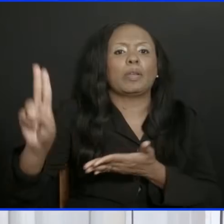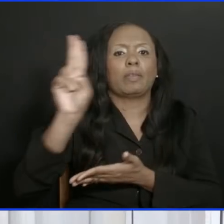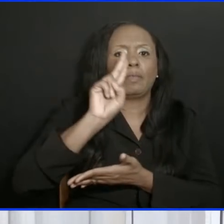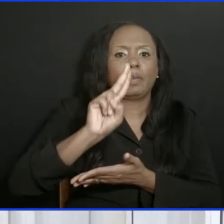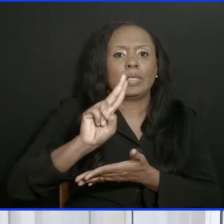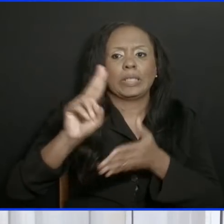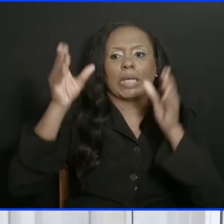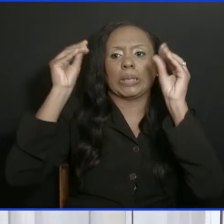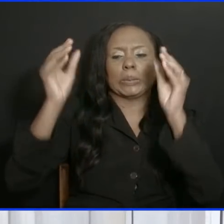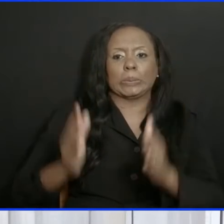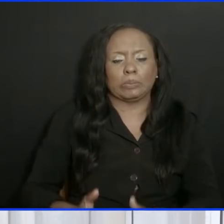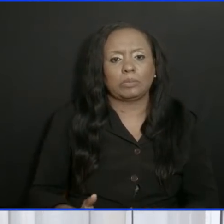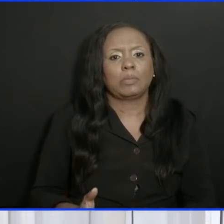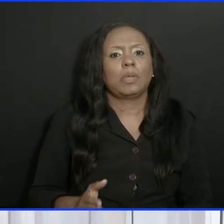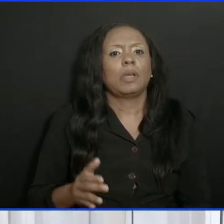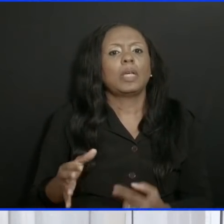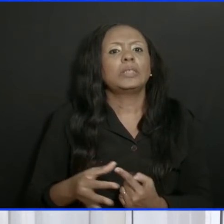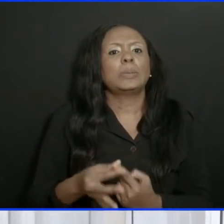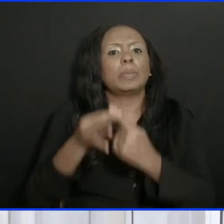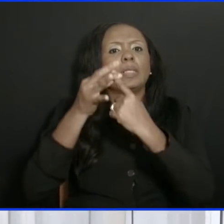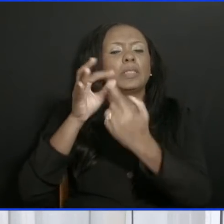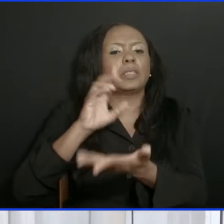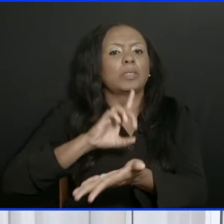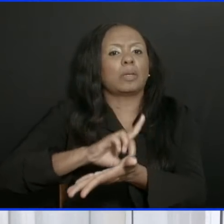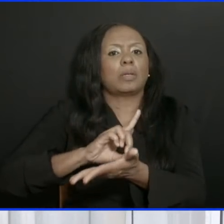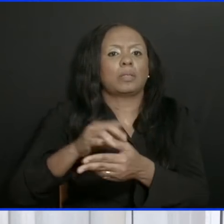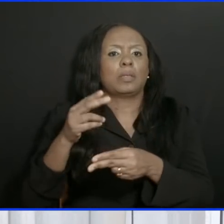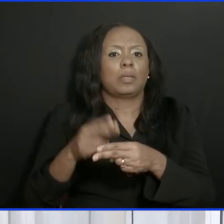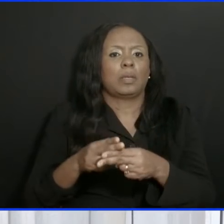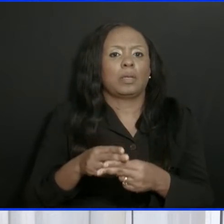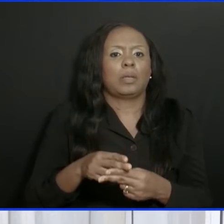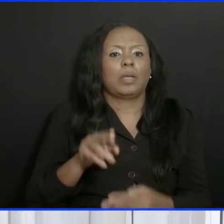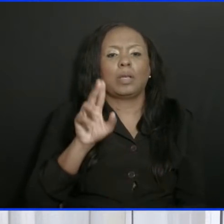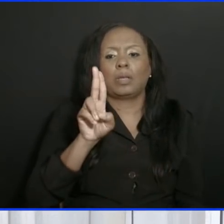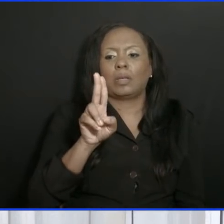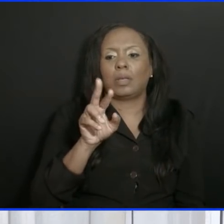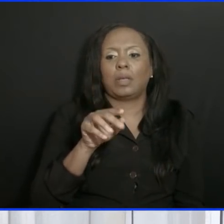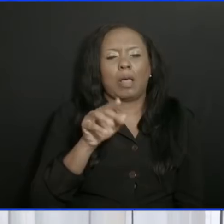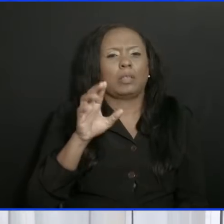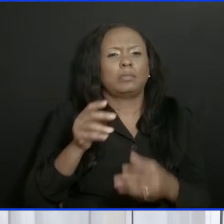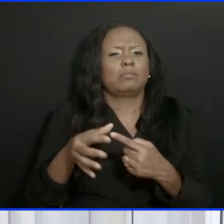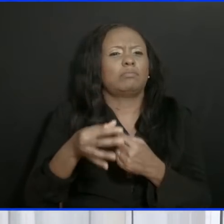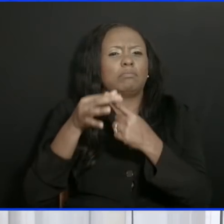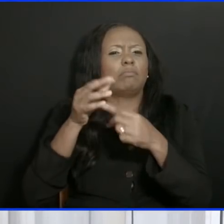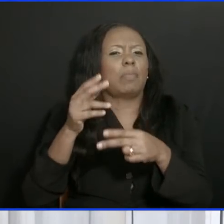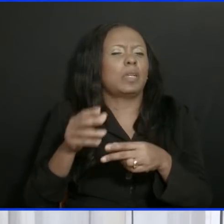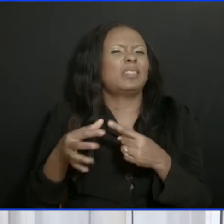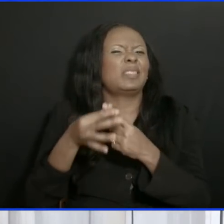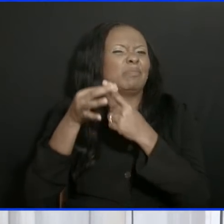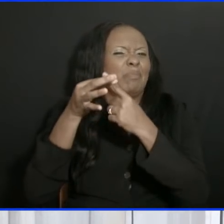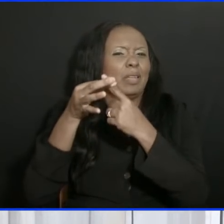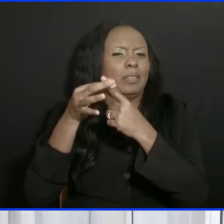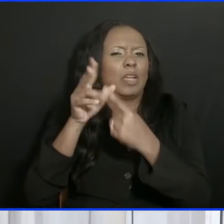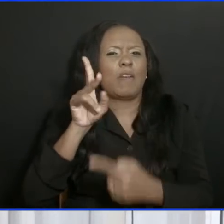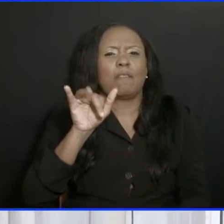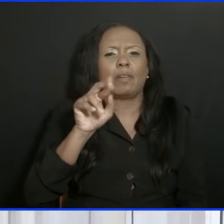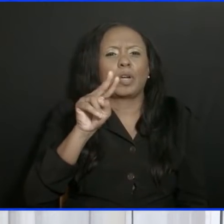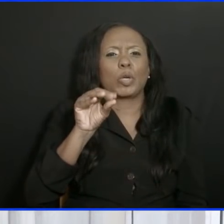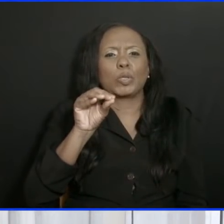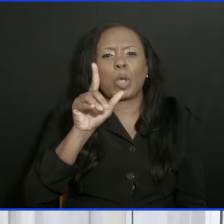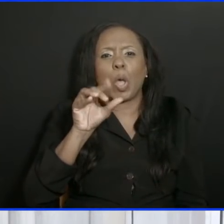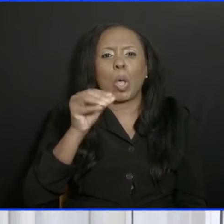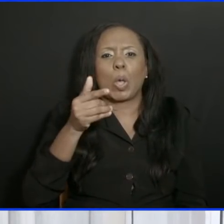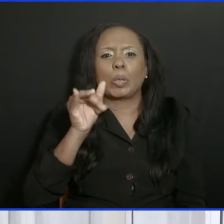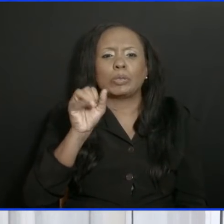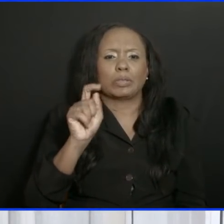is a distinguished virologist, to be able to assist us with the modeling. The results of that model is what we would have shared with you